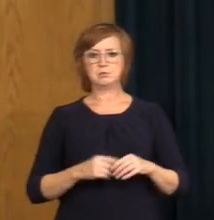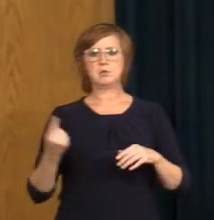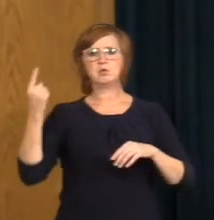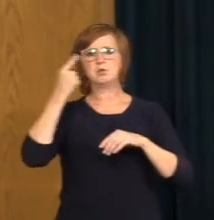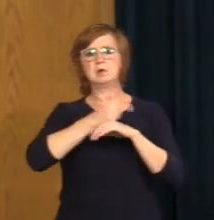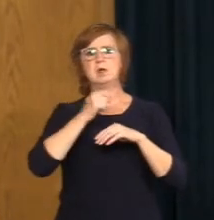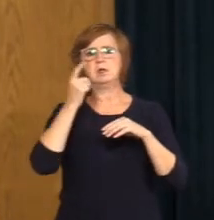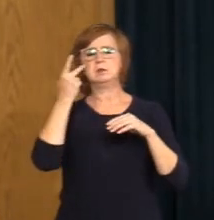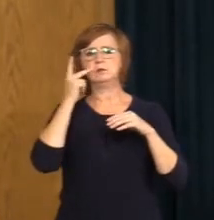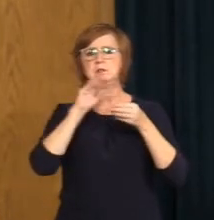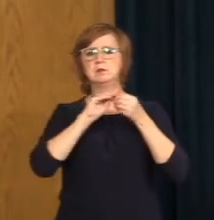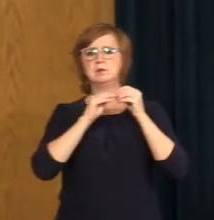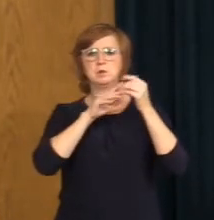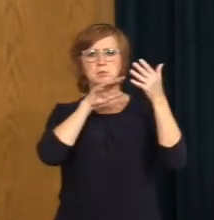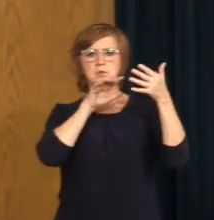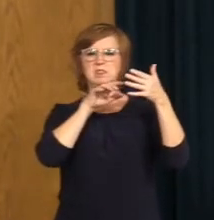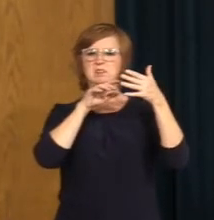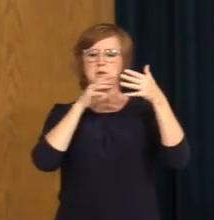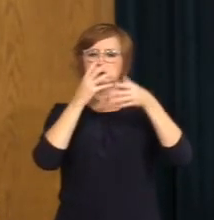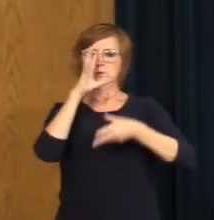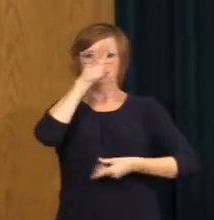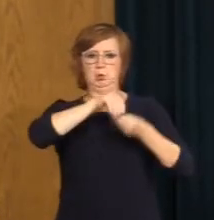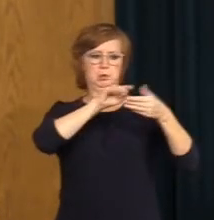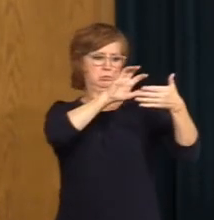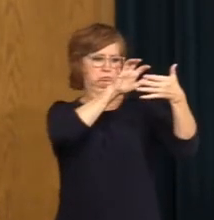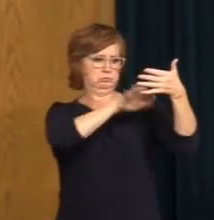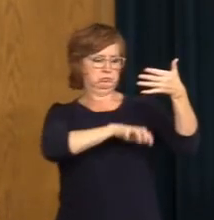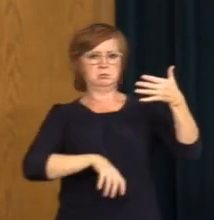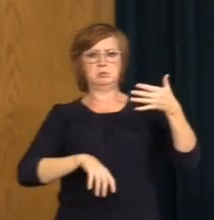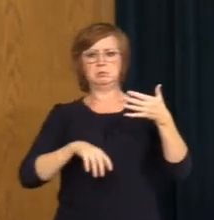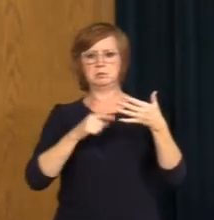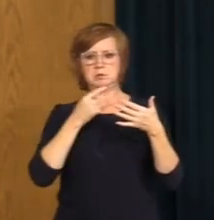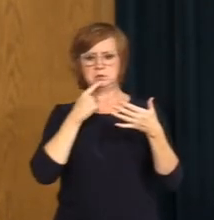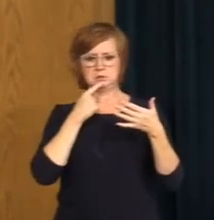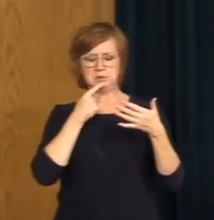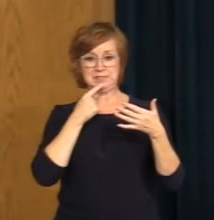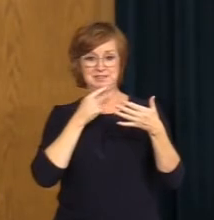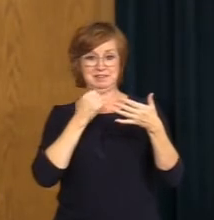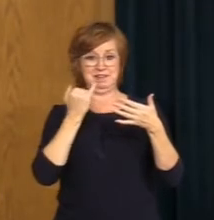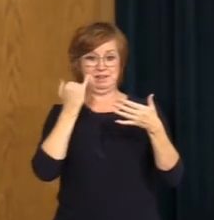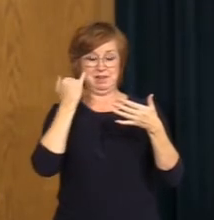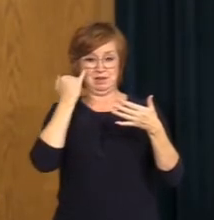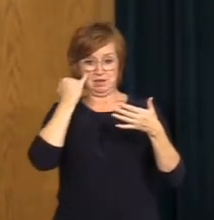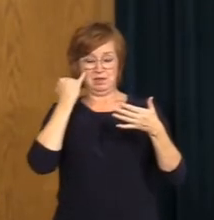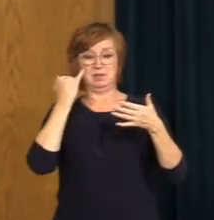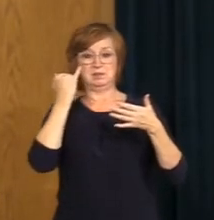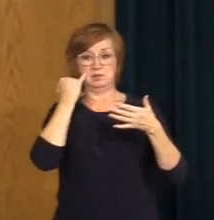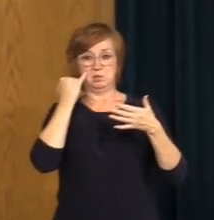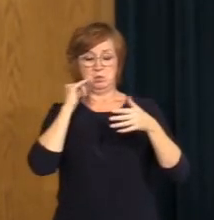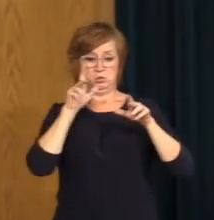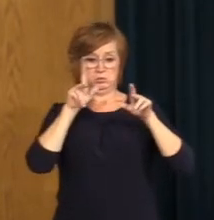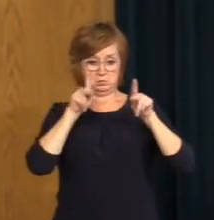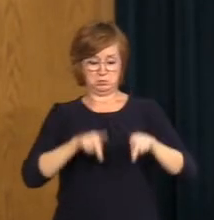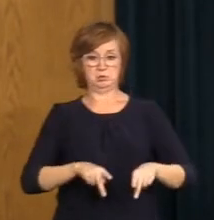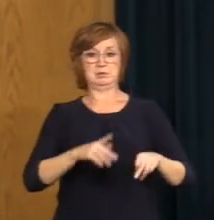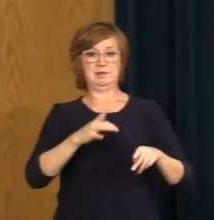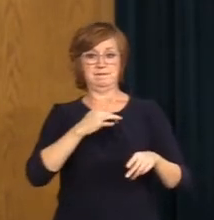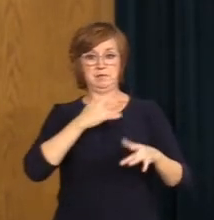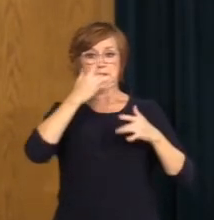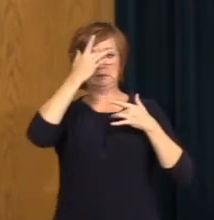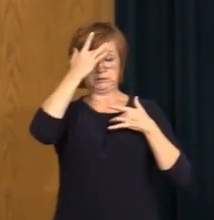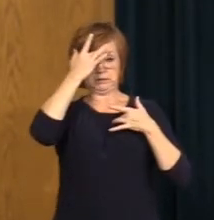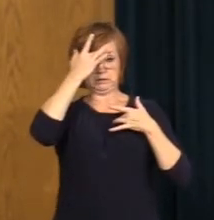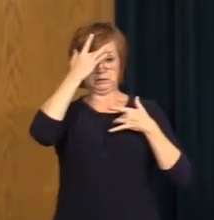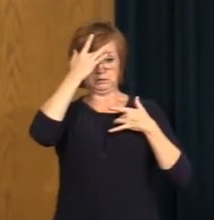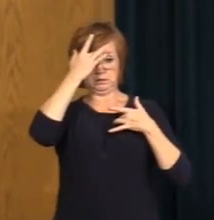with the numbers, and it says that if a person's symptomatic, they're supposed to wait, they'll get tested 48 hours after they